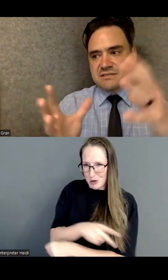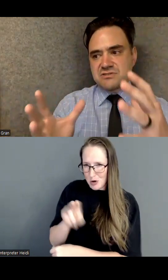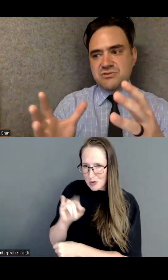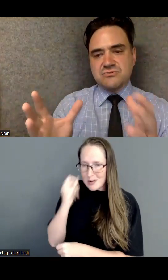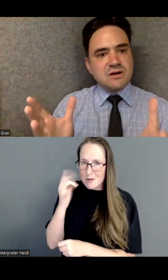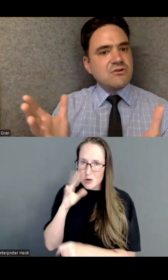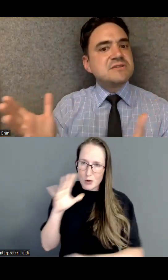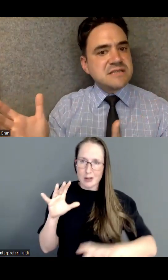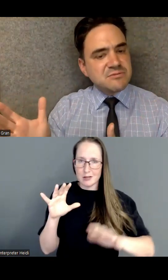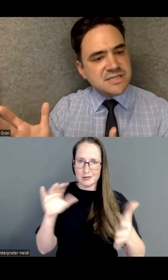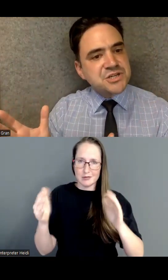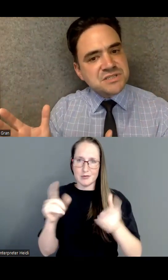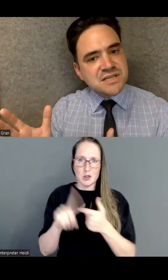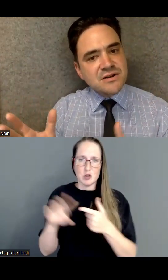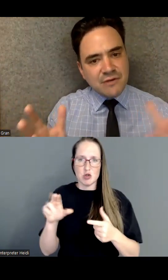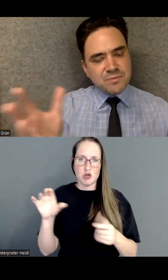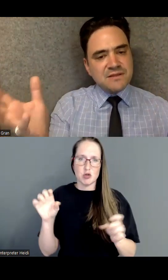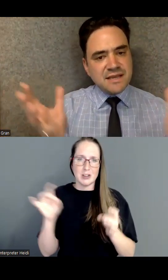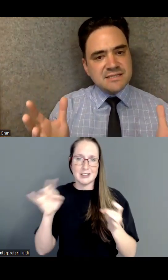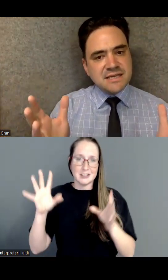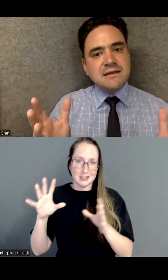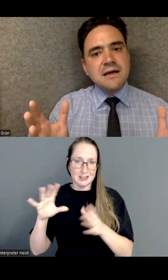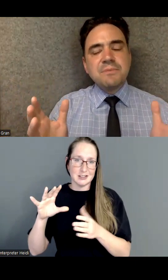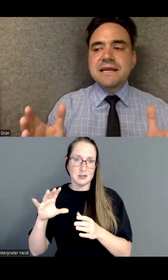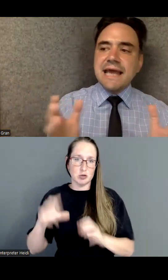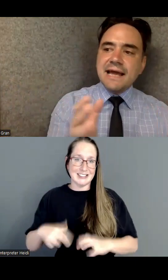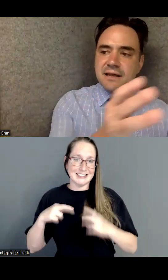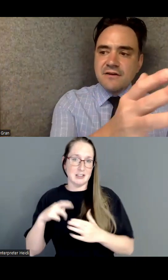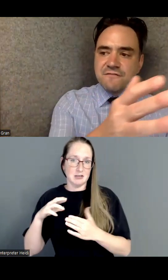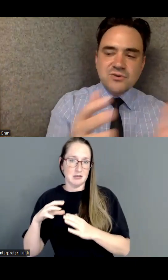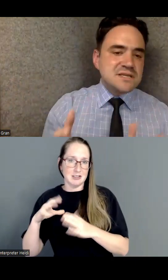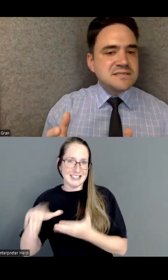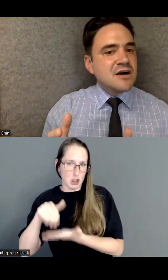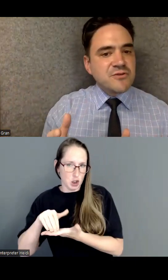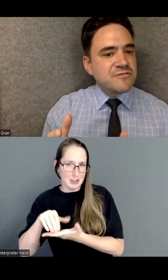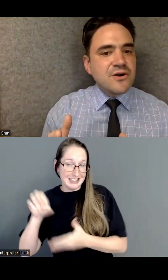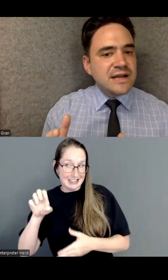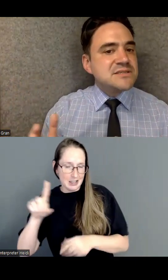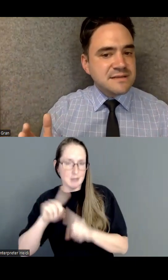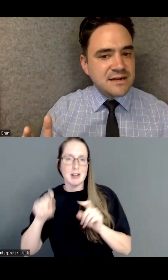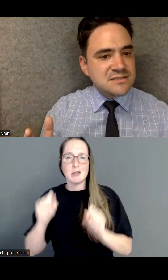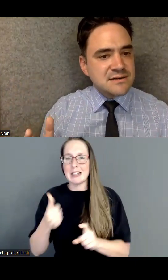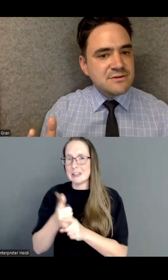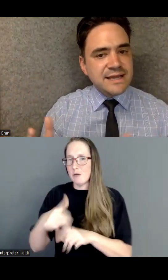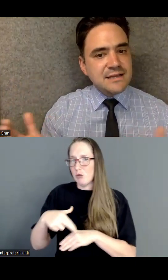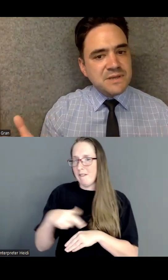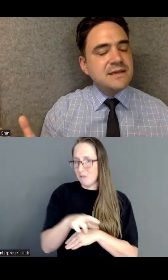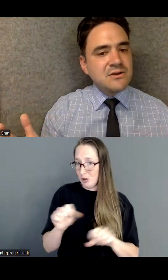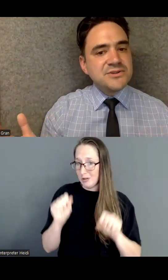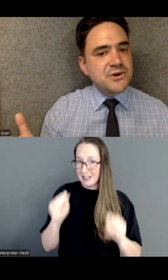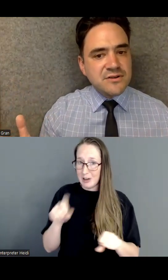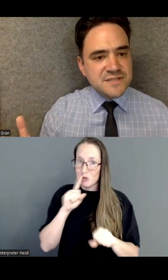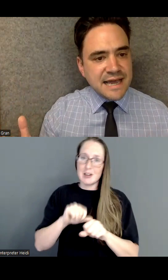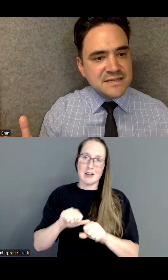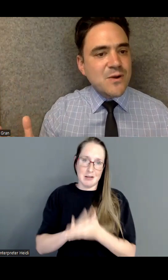situate next to a crisis stabilization center, that would be the ED. But again, folks can self-refer into there, so it can be